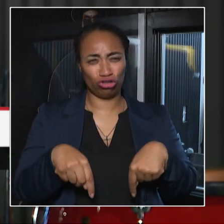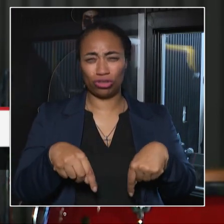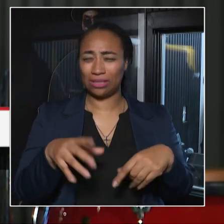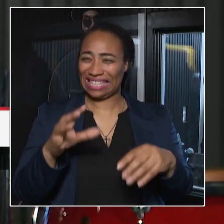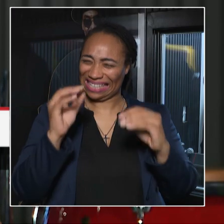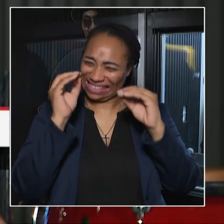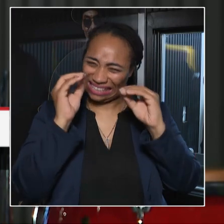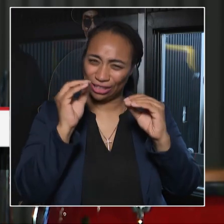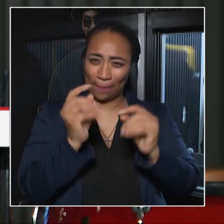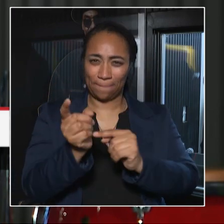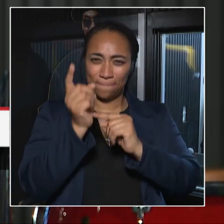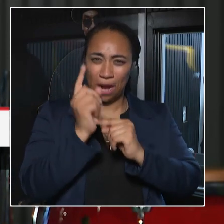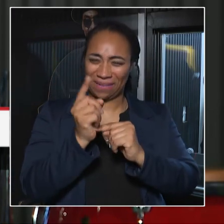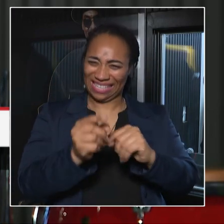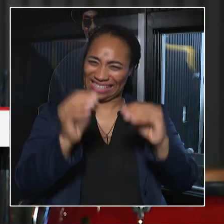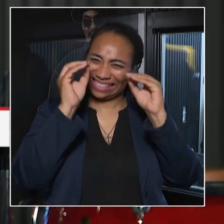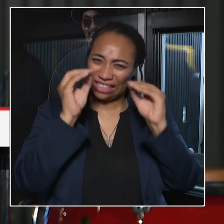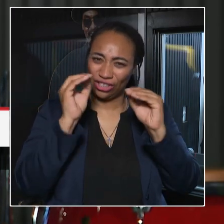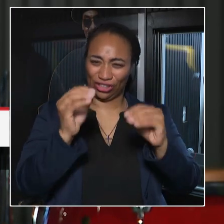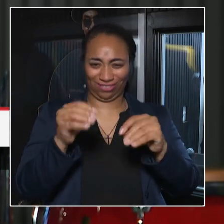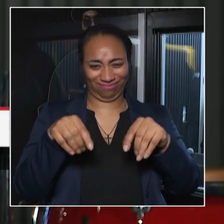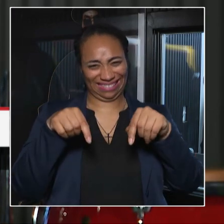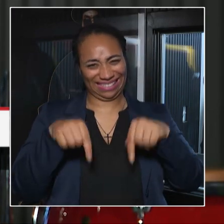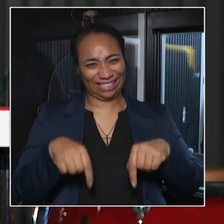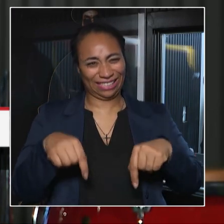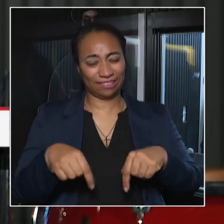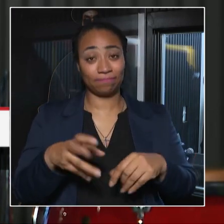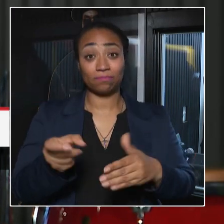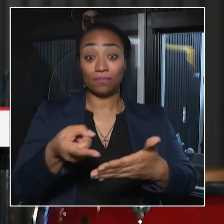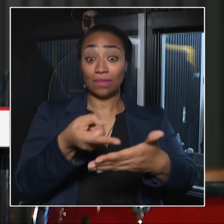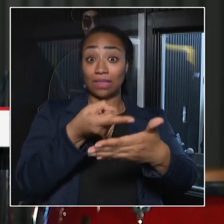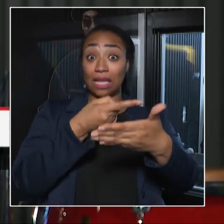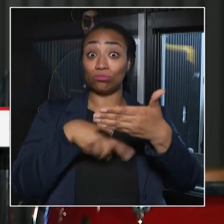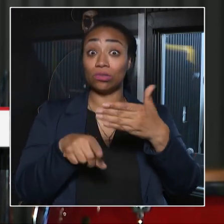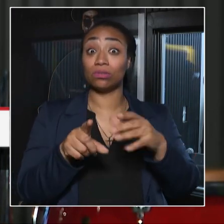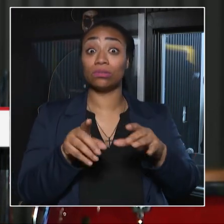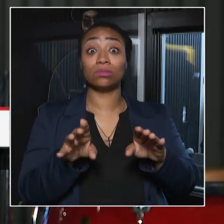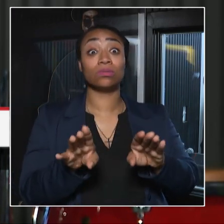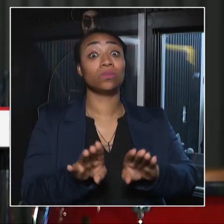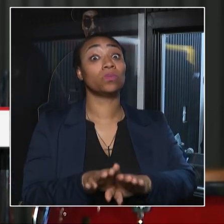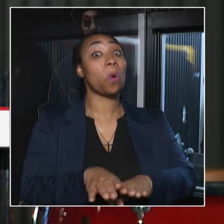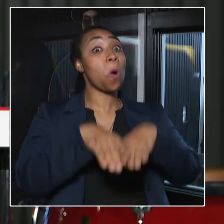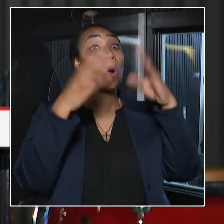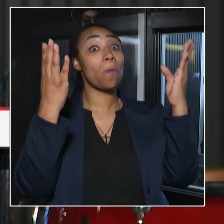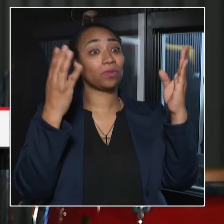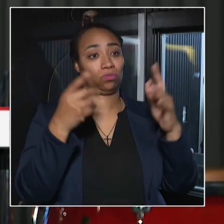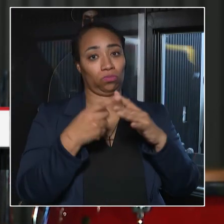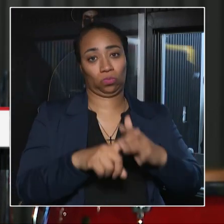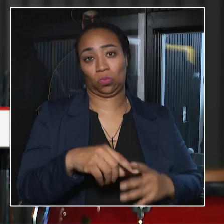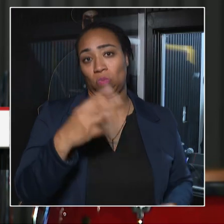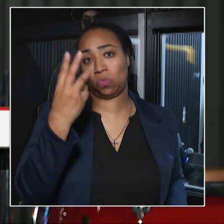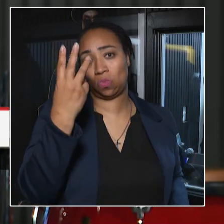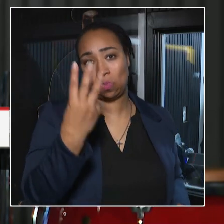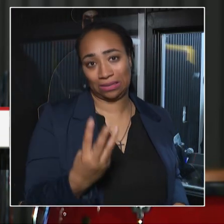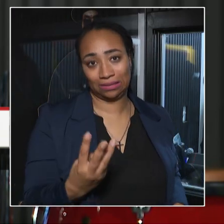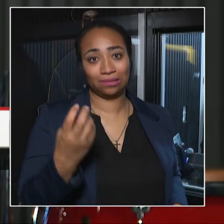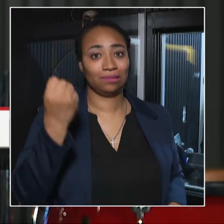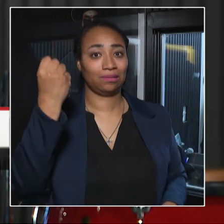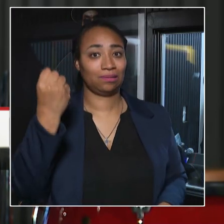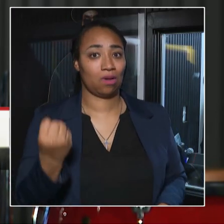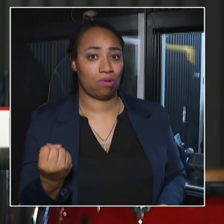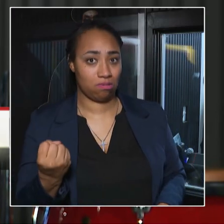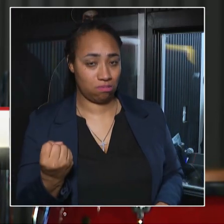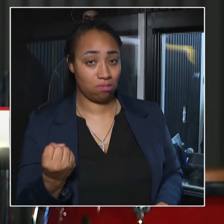operation, starting next week on Wednesdays and Saturdays, it will be open to the public. If you're from D.C.,